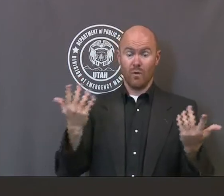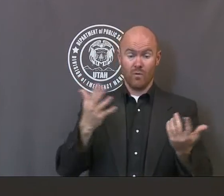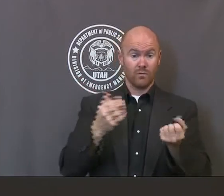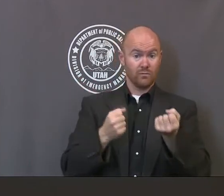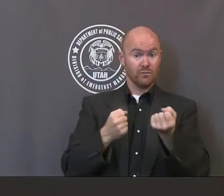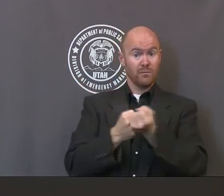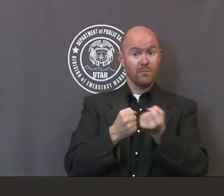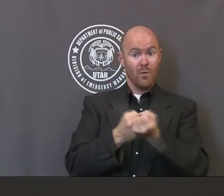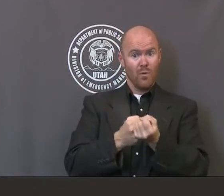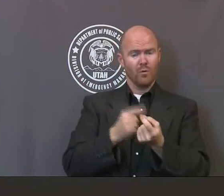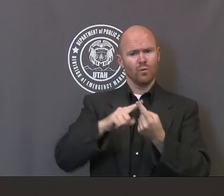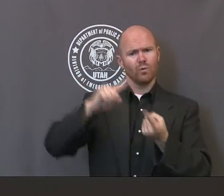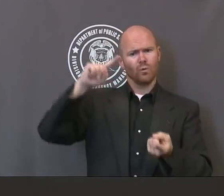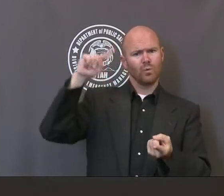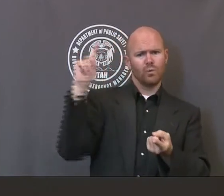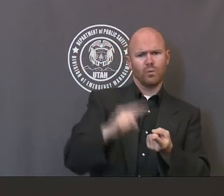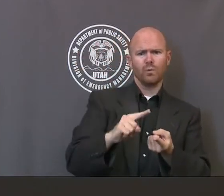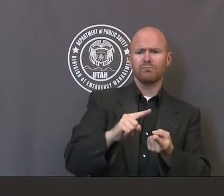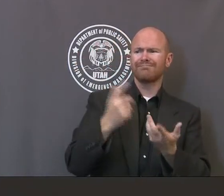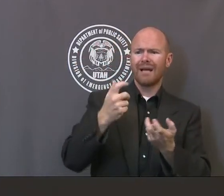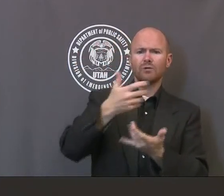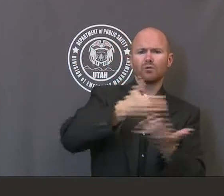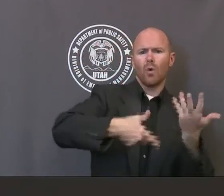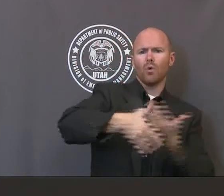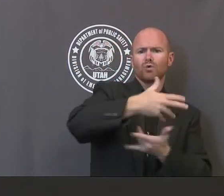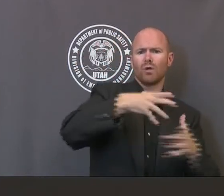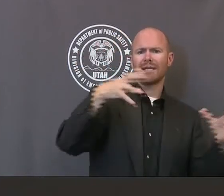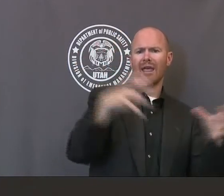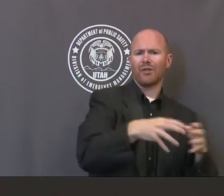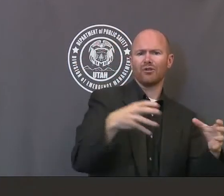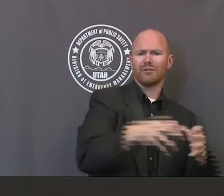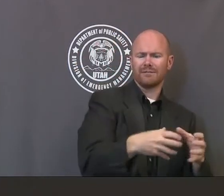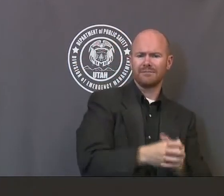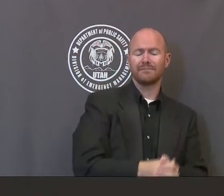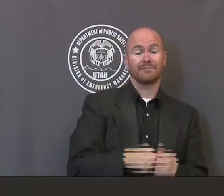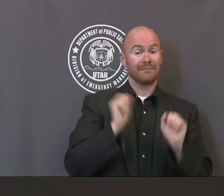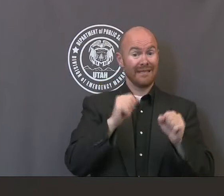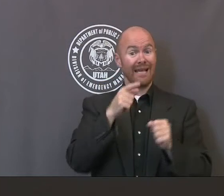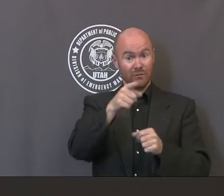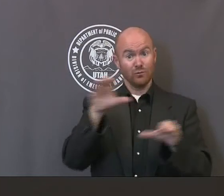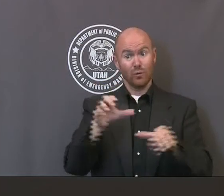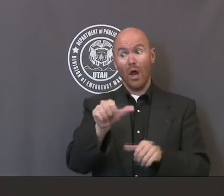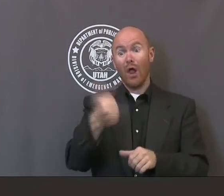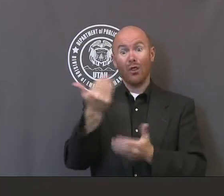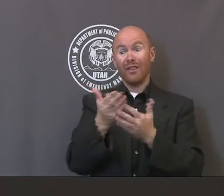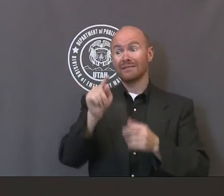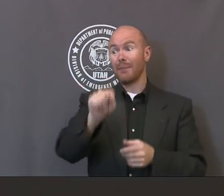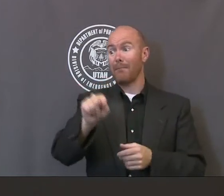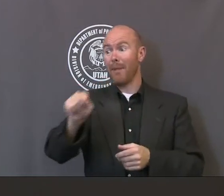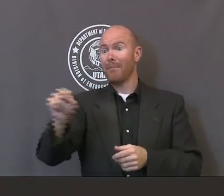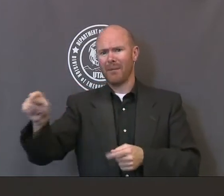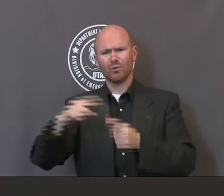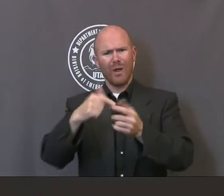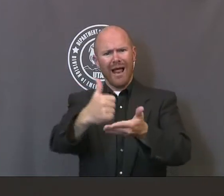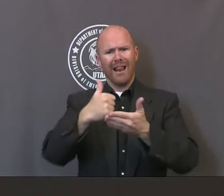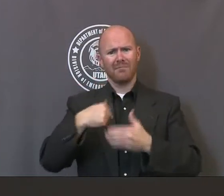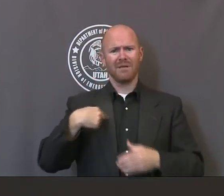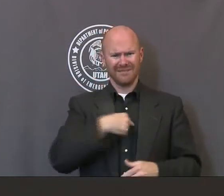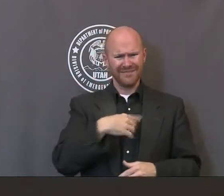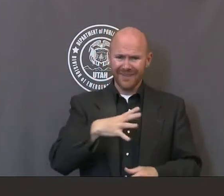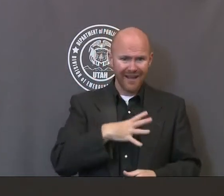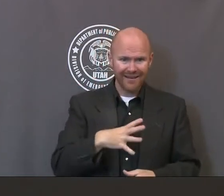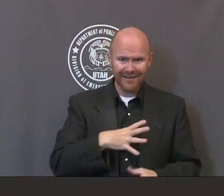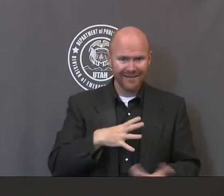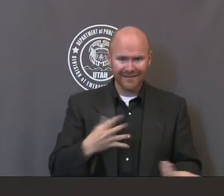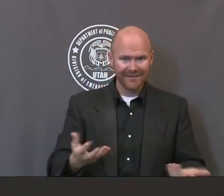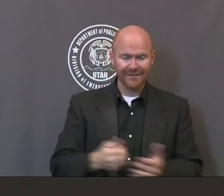reducing the social gathering size? Can you promote other principles? Anything that we can collectively do. Now,